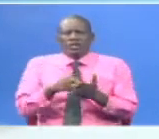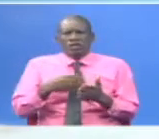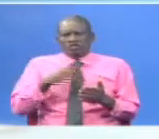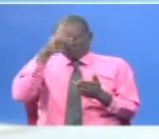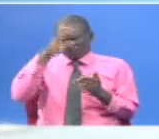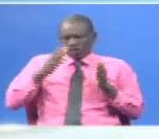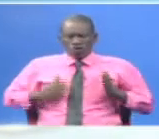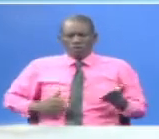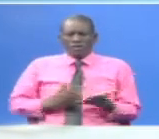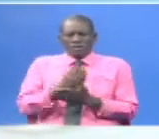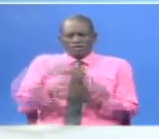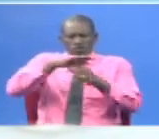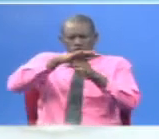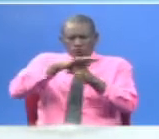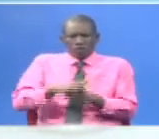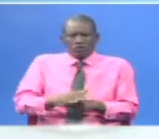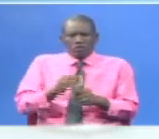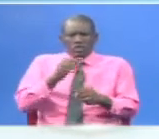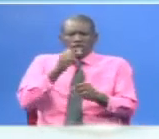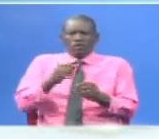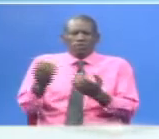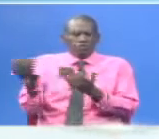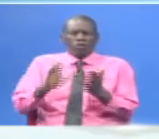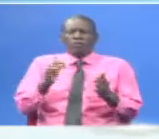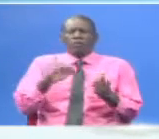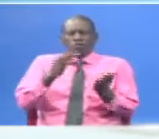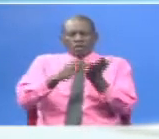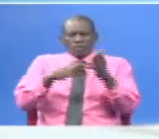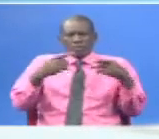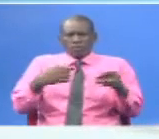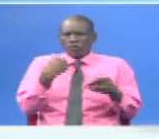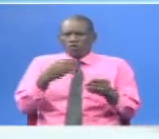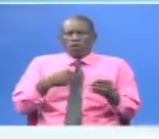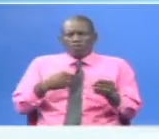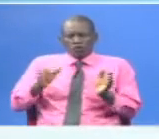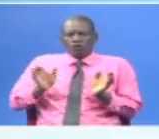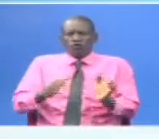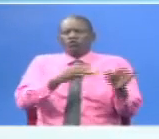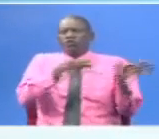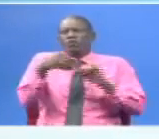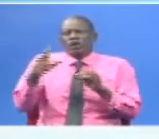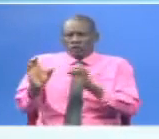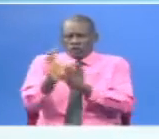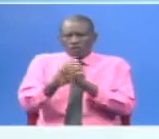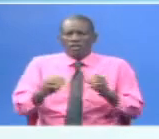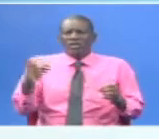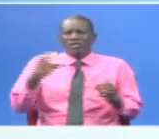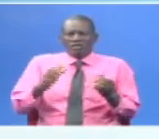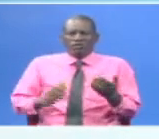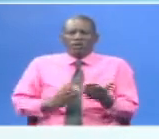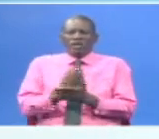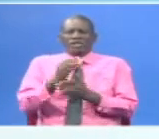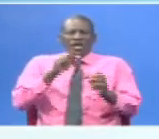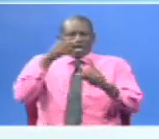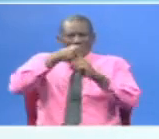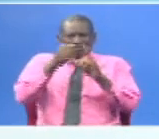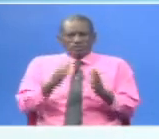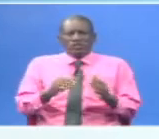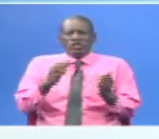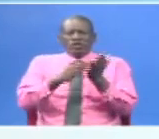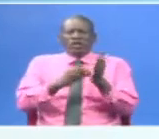rights violations being raised by Ugandans who have been forced into exile. Civil rights activists in Uganda are calling on the international